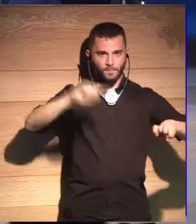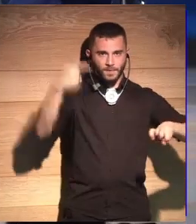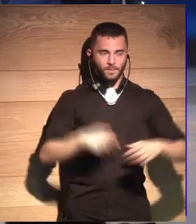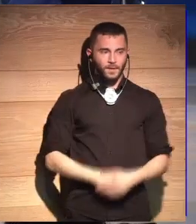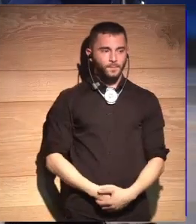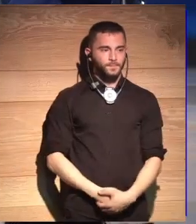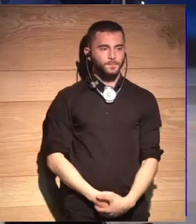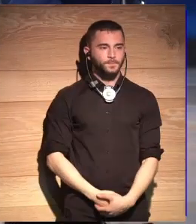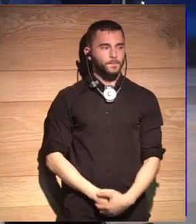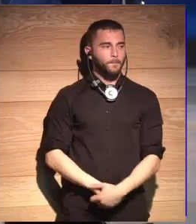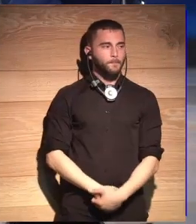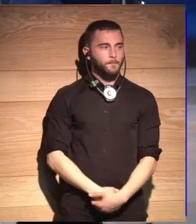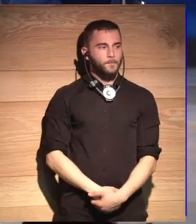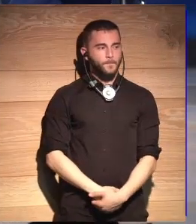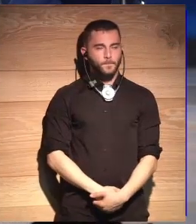here in the first row.